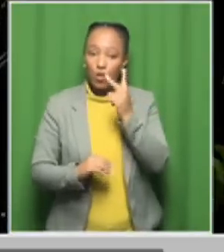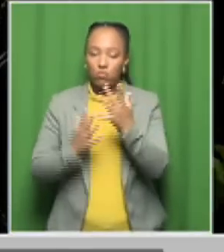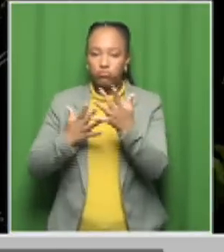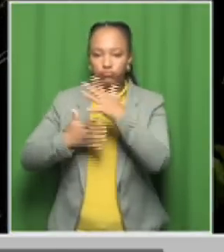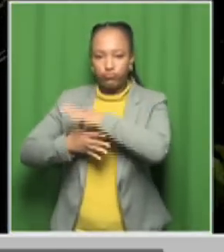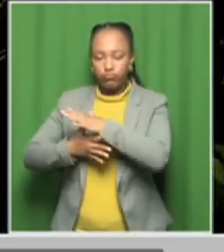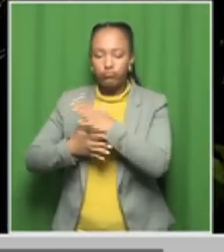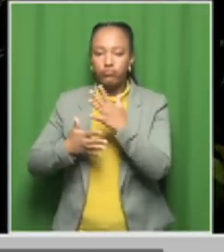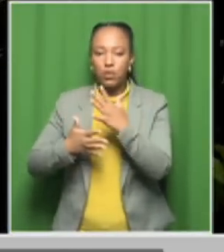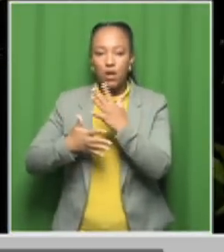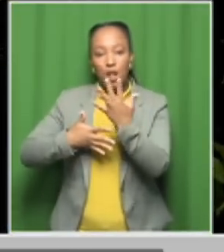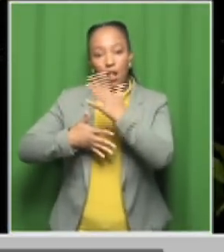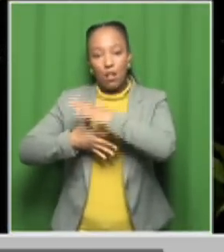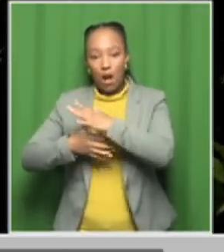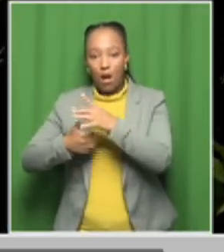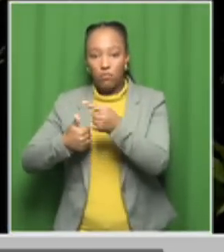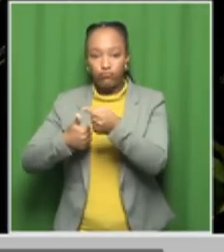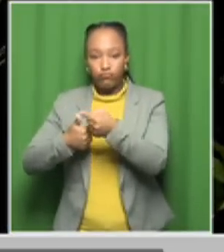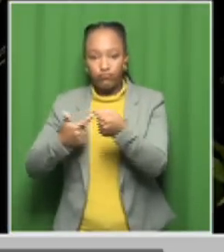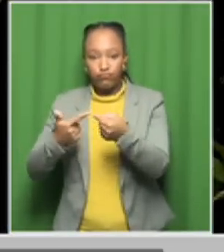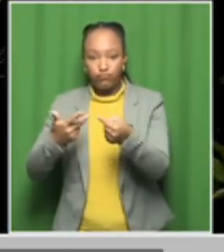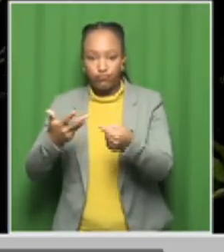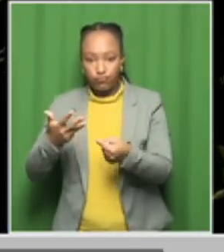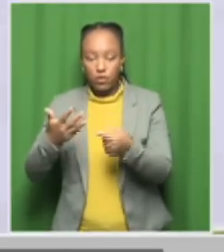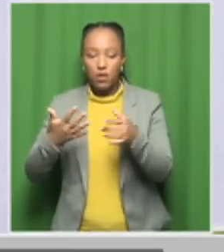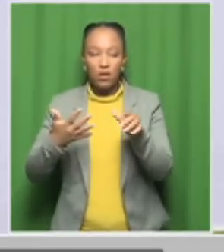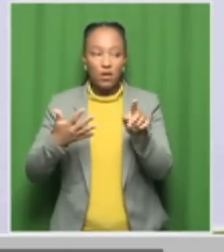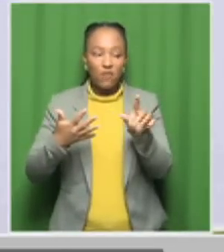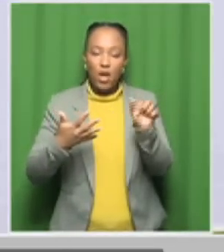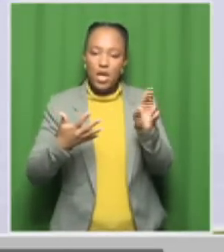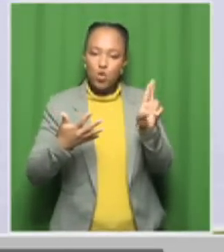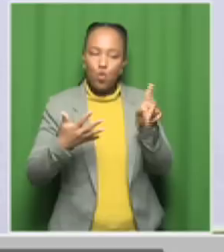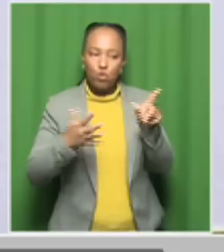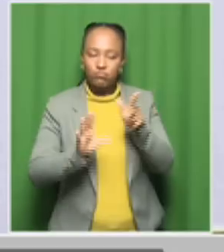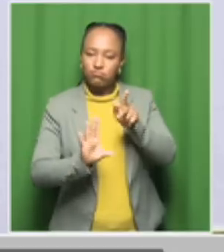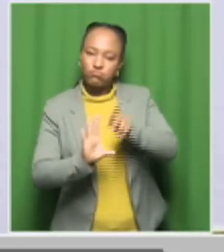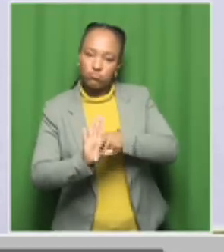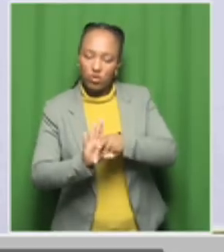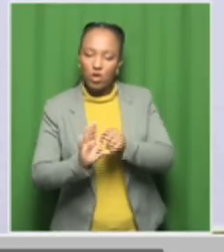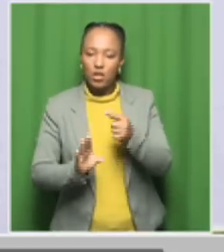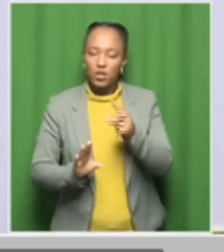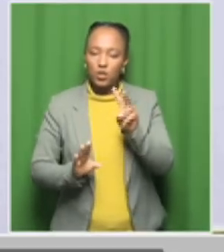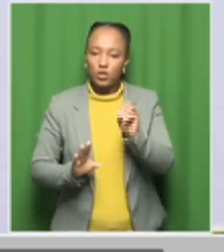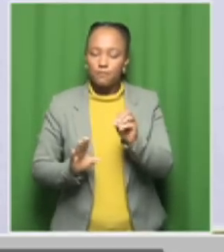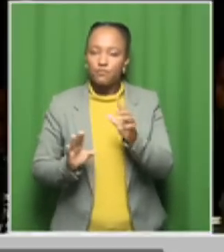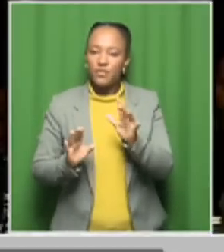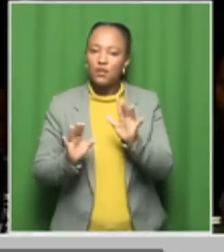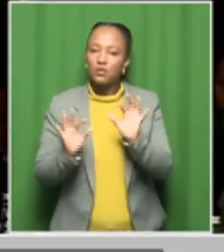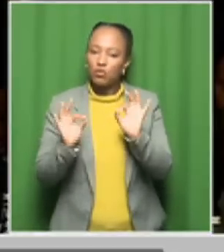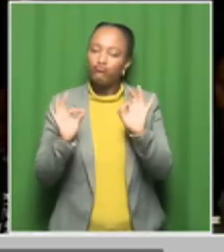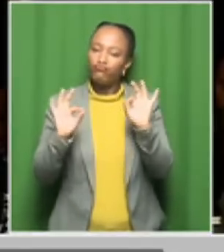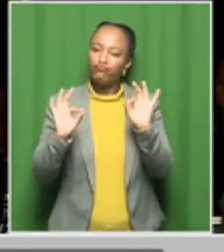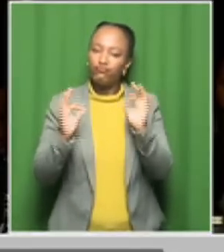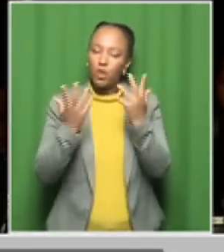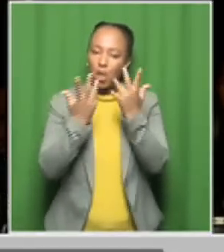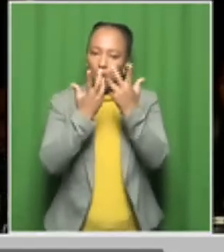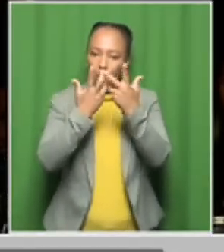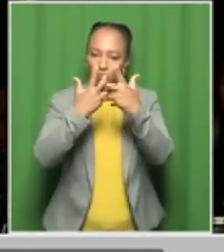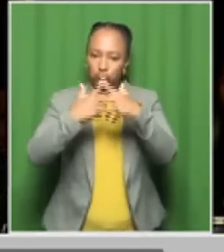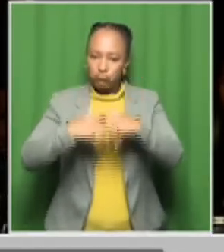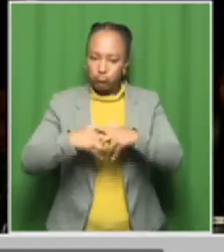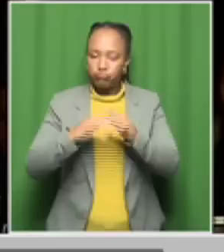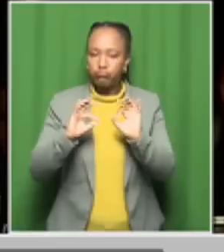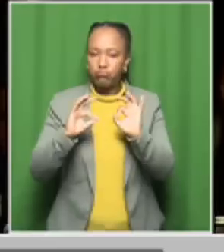priorities that have been set by the African Union for its participation in the G20, there are synergies and very big